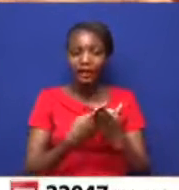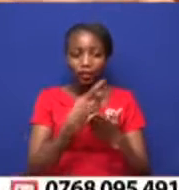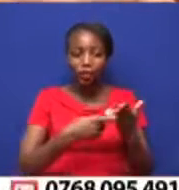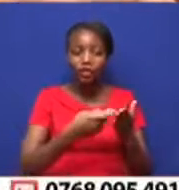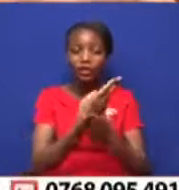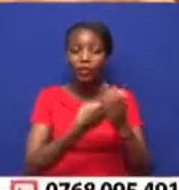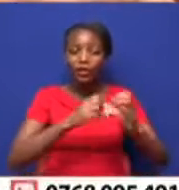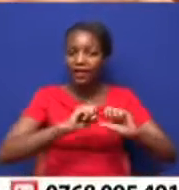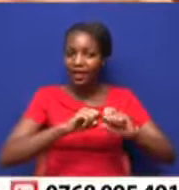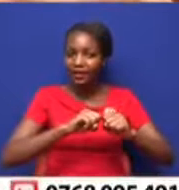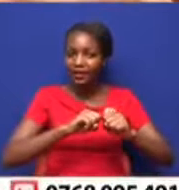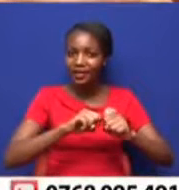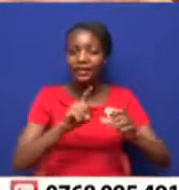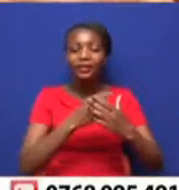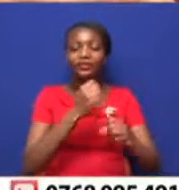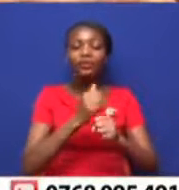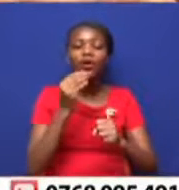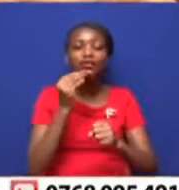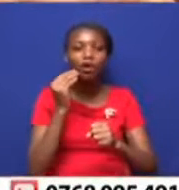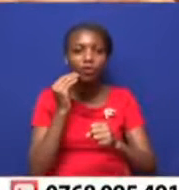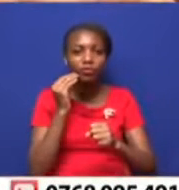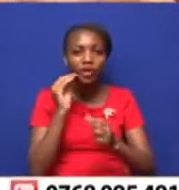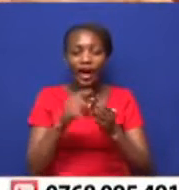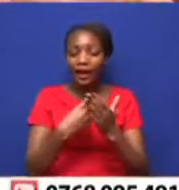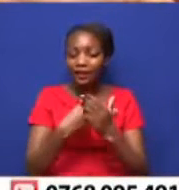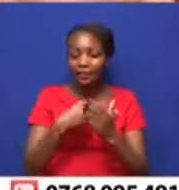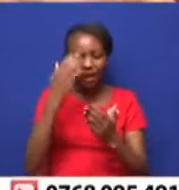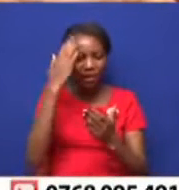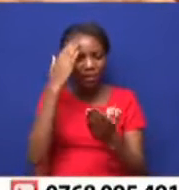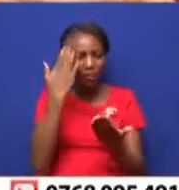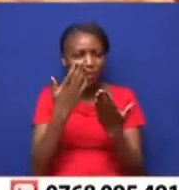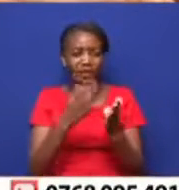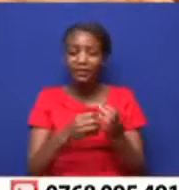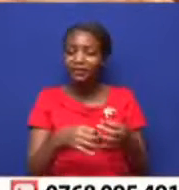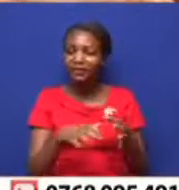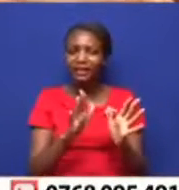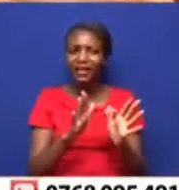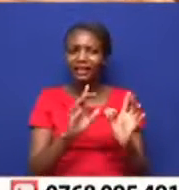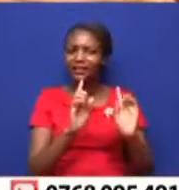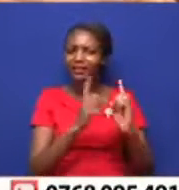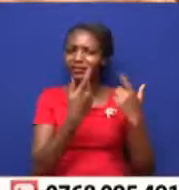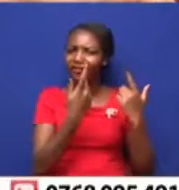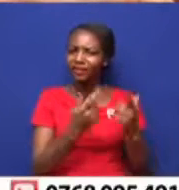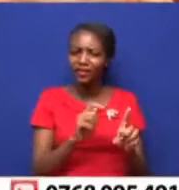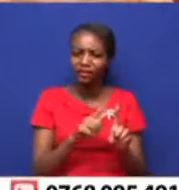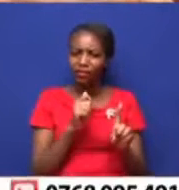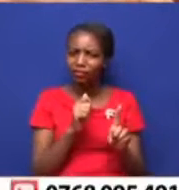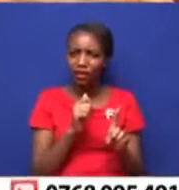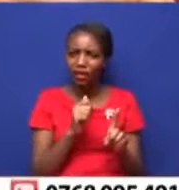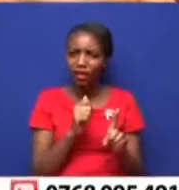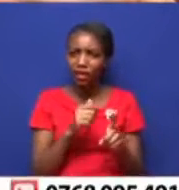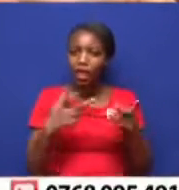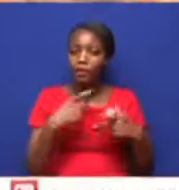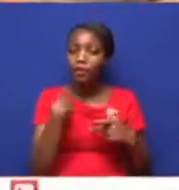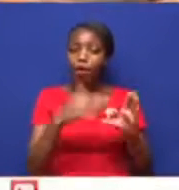and do at home, you know, I think that should be clearly different from who out there.